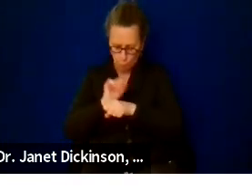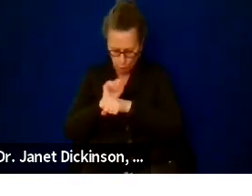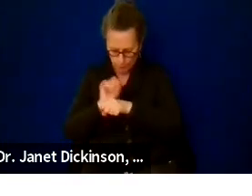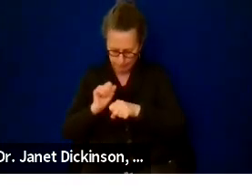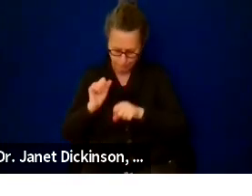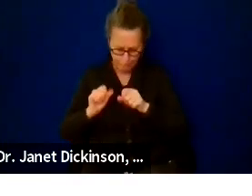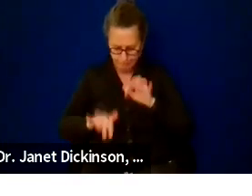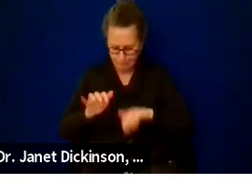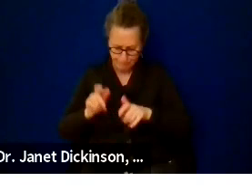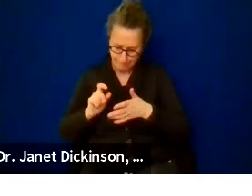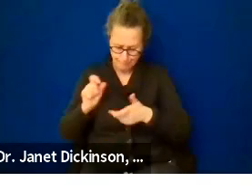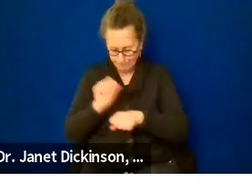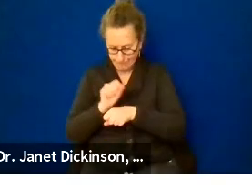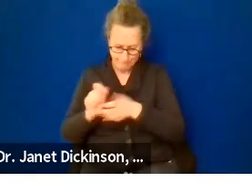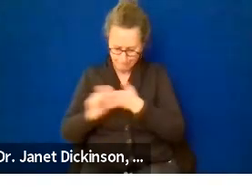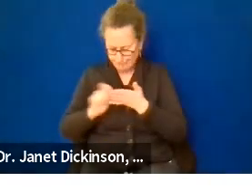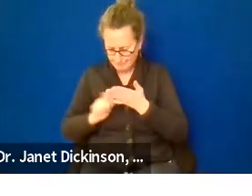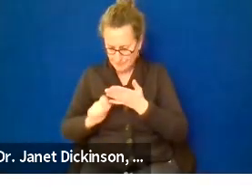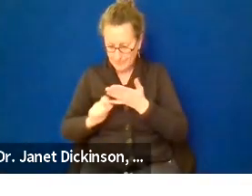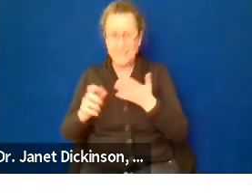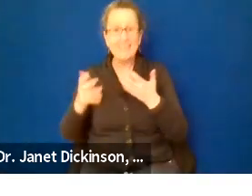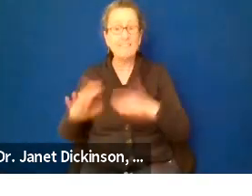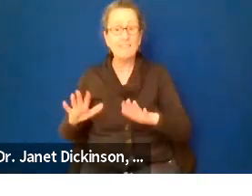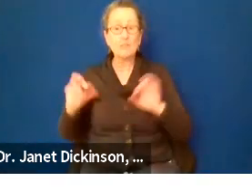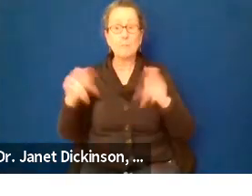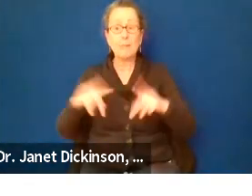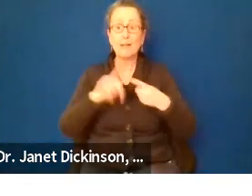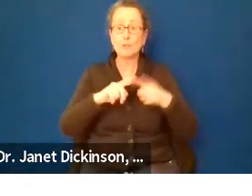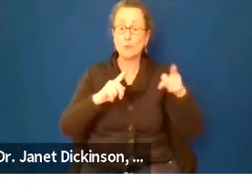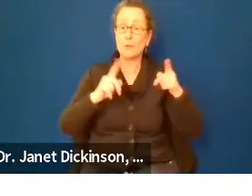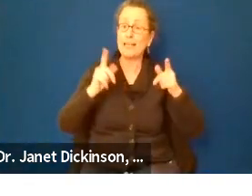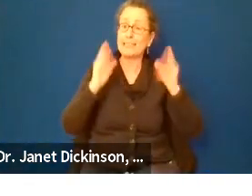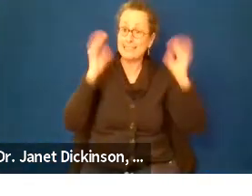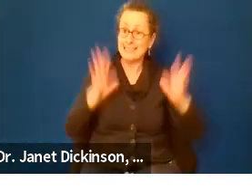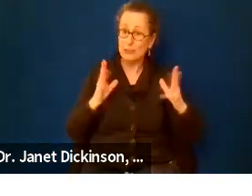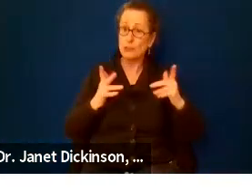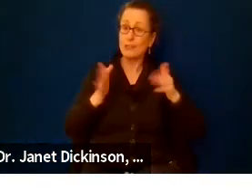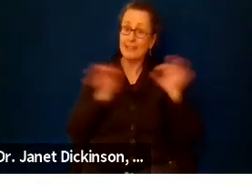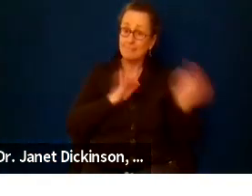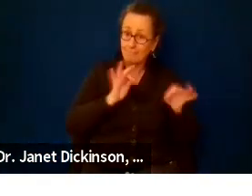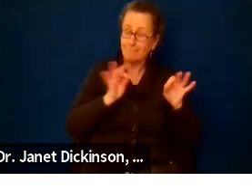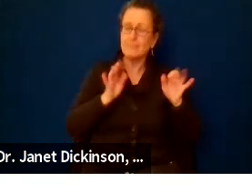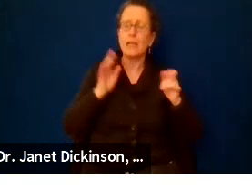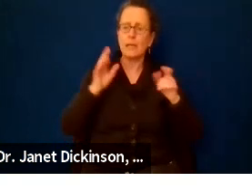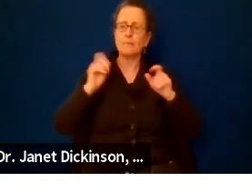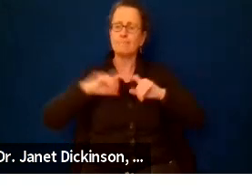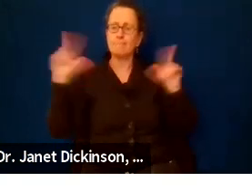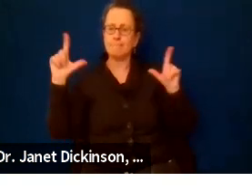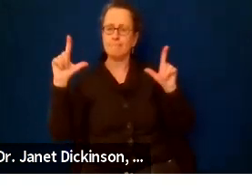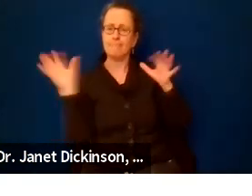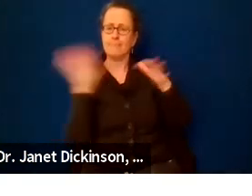and guardians send their school back into in-person, but they feel too overwhelmed, can they switch back to remote?